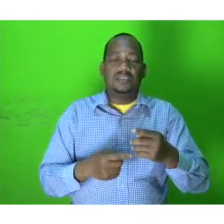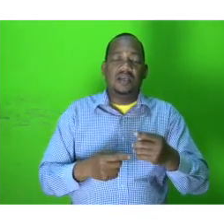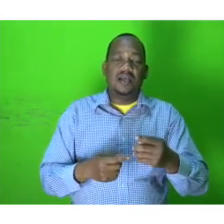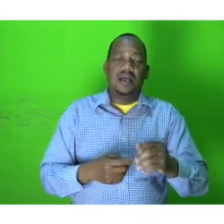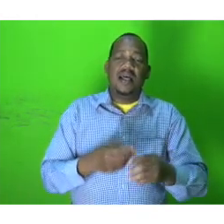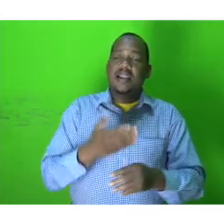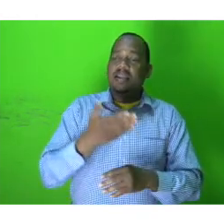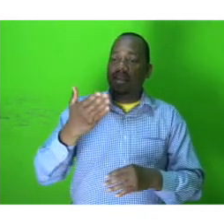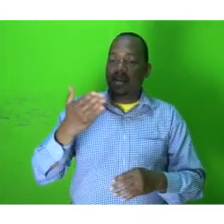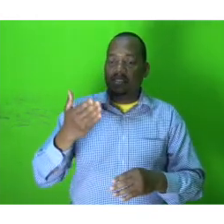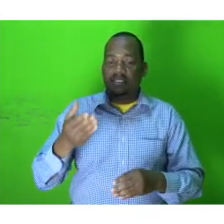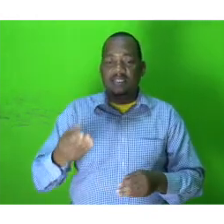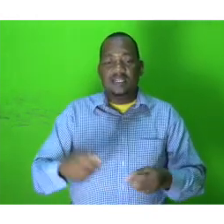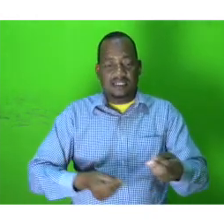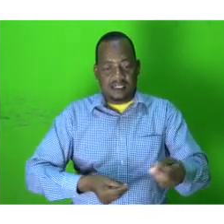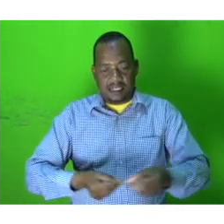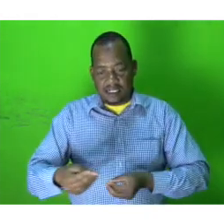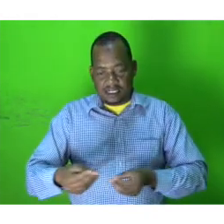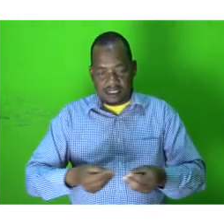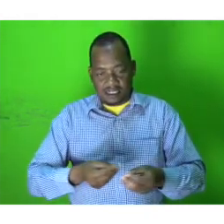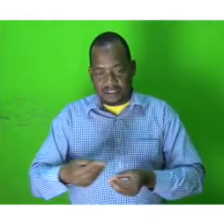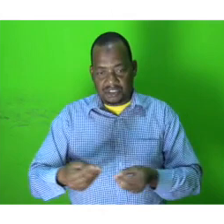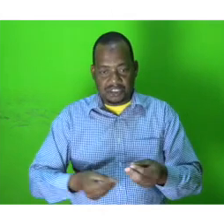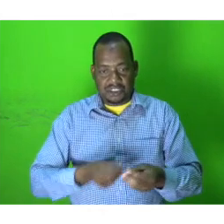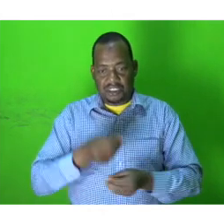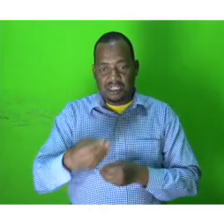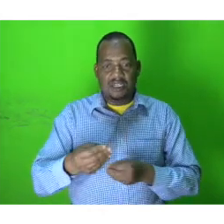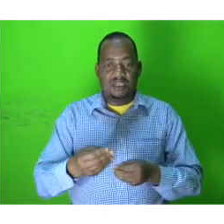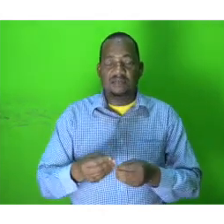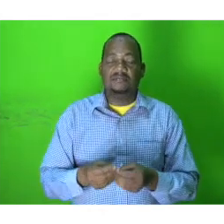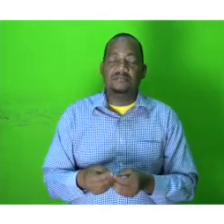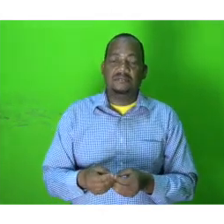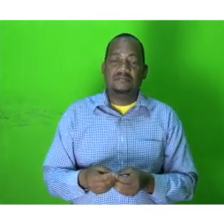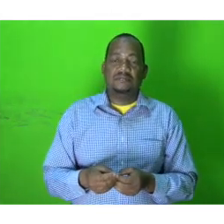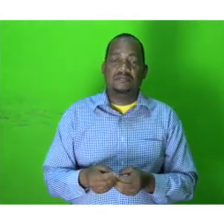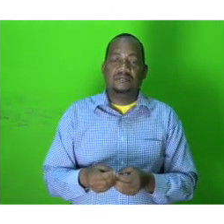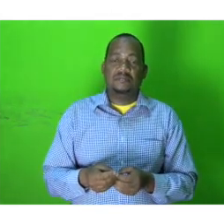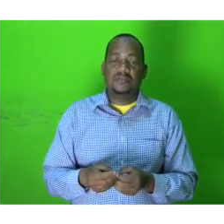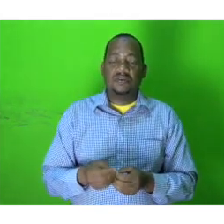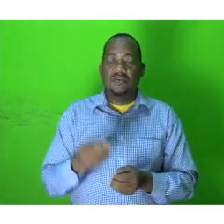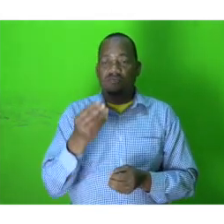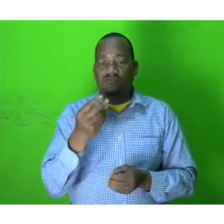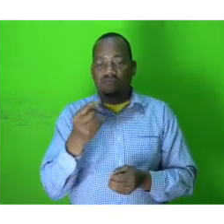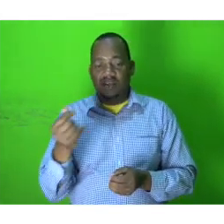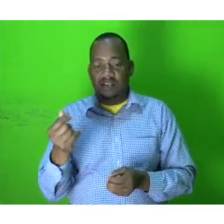continue with the next transactions. 4th April, check of Tanzania shillings of